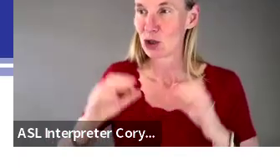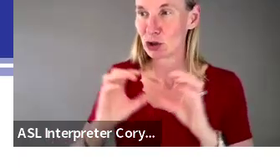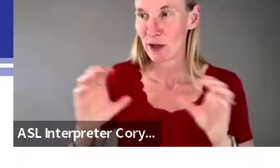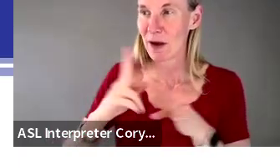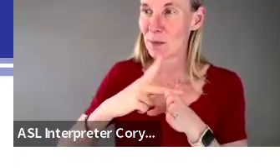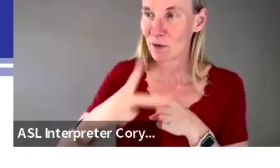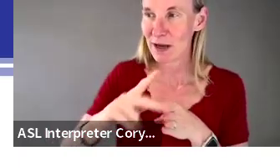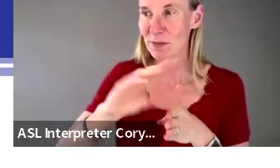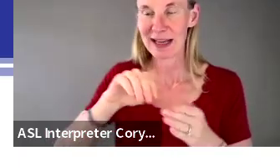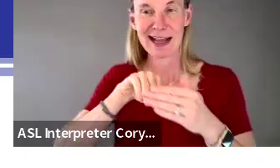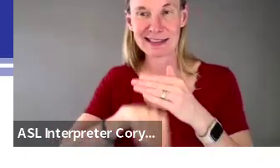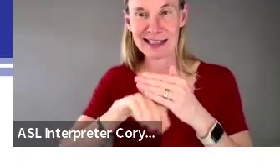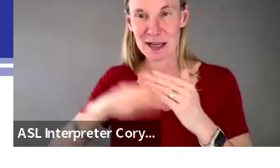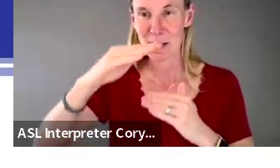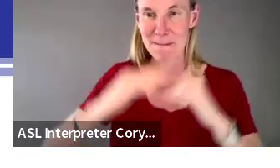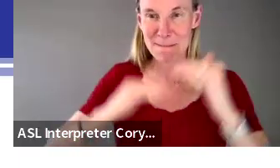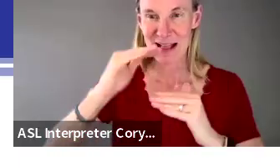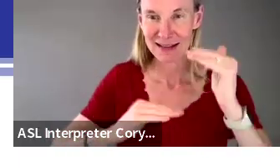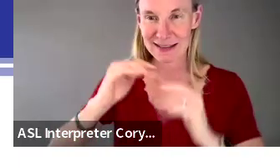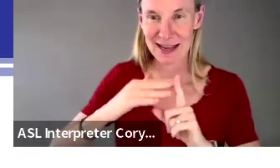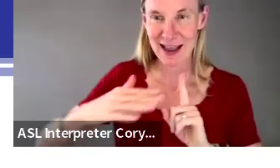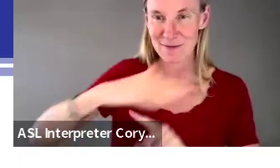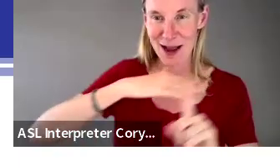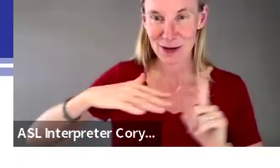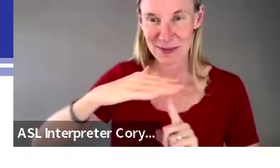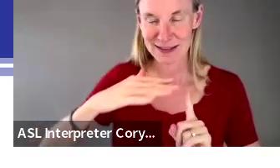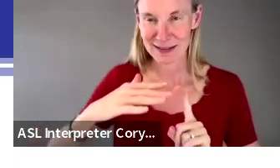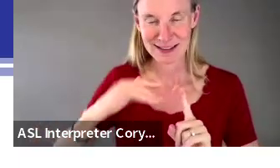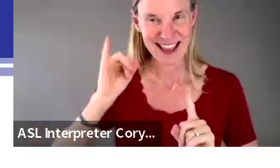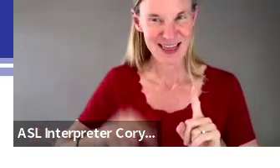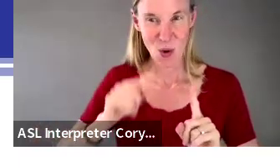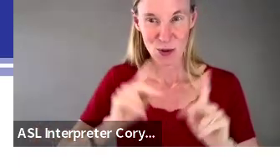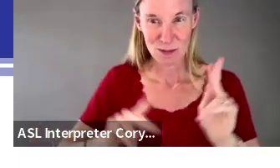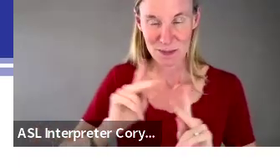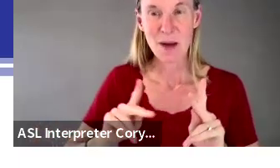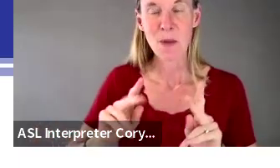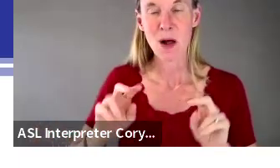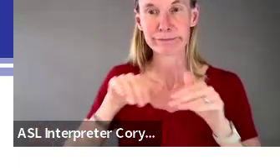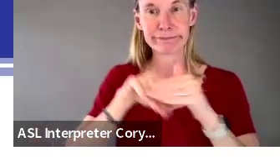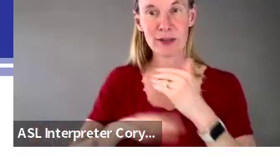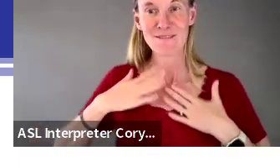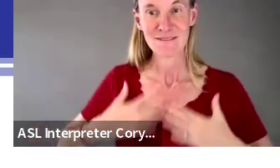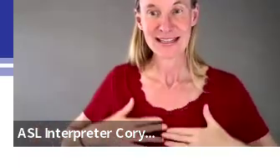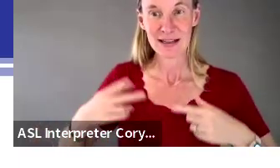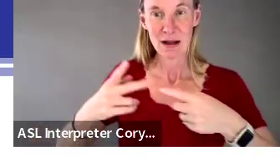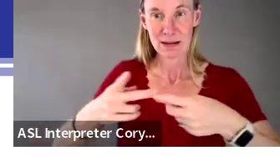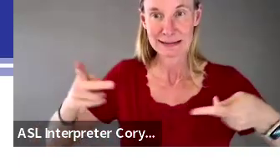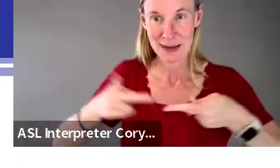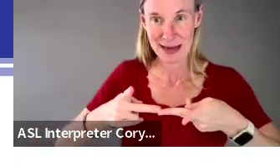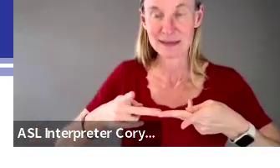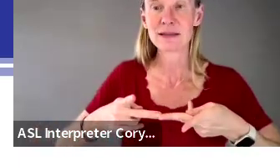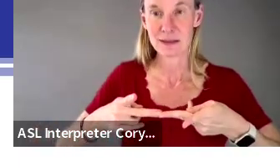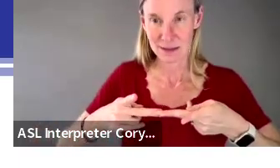Certified Professional in Accessible Built Environments. These folks evaluate physical spaces and, of course,